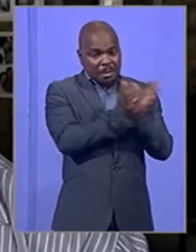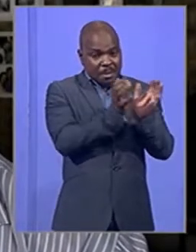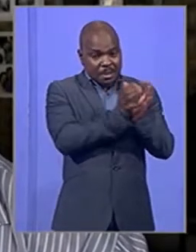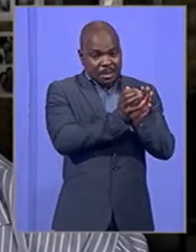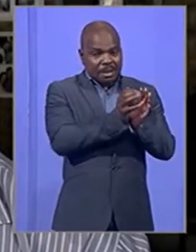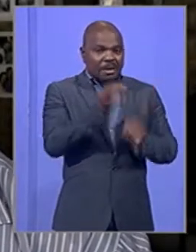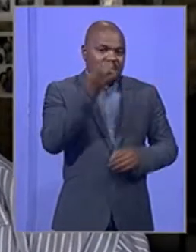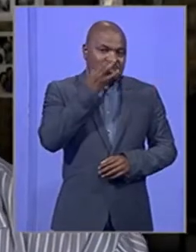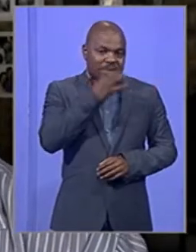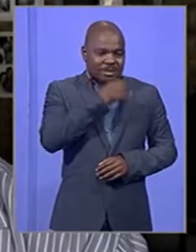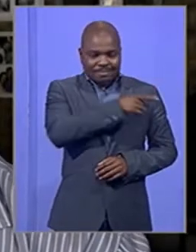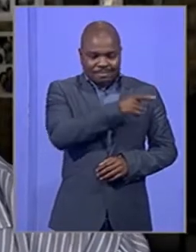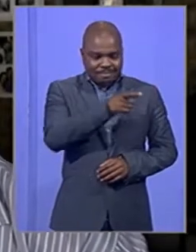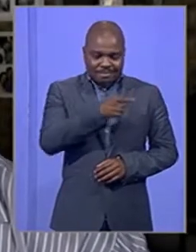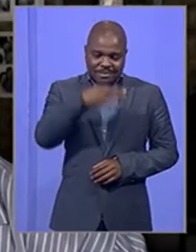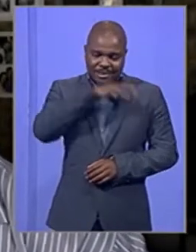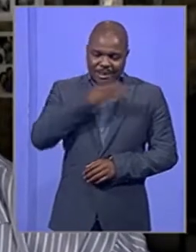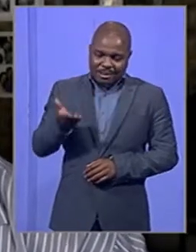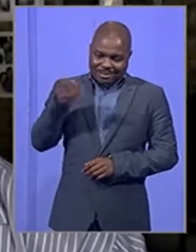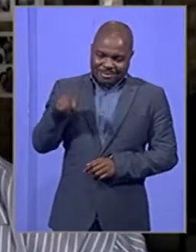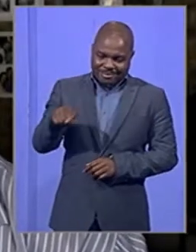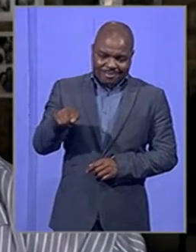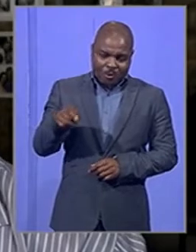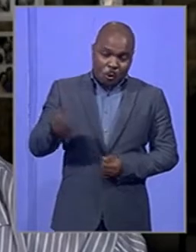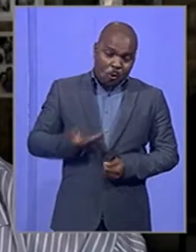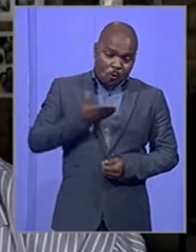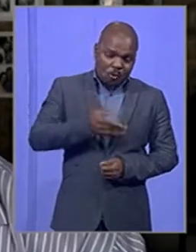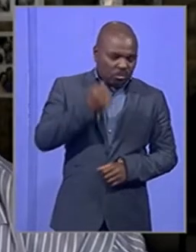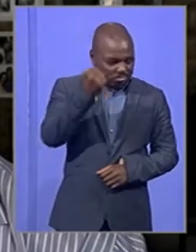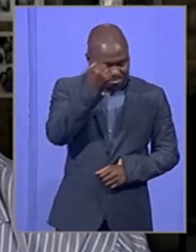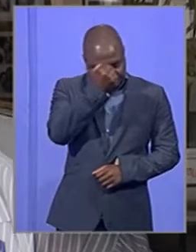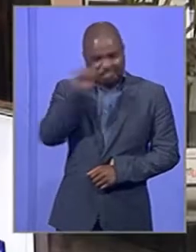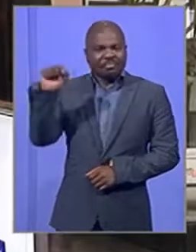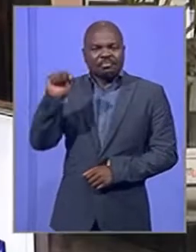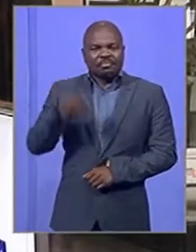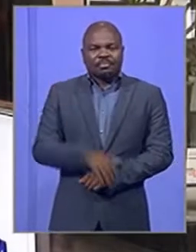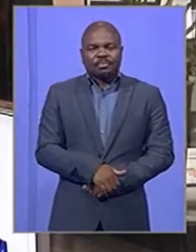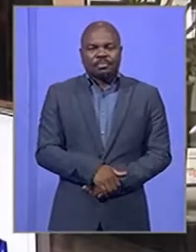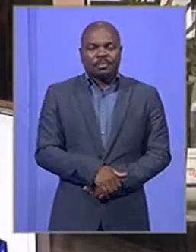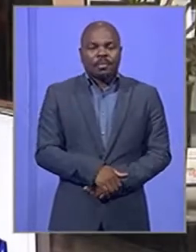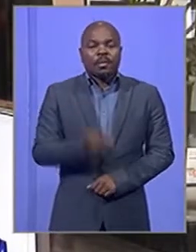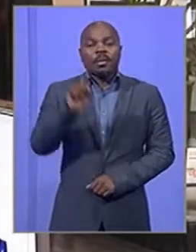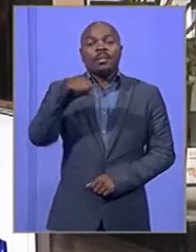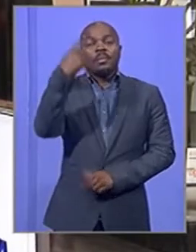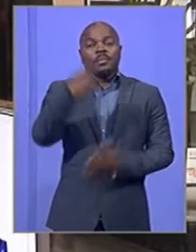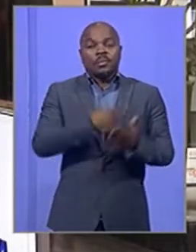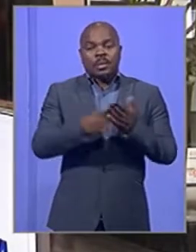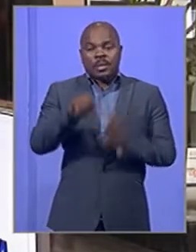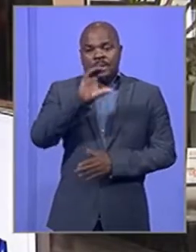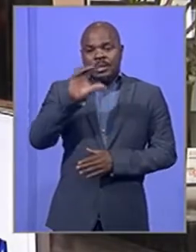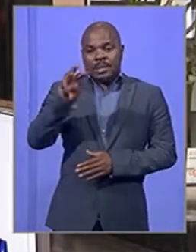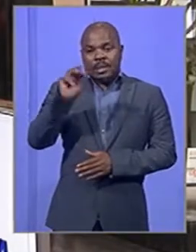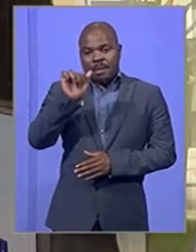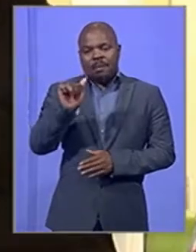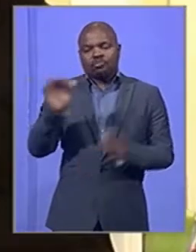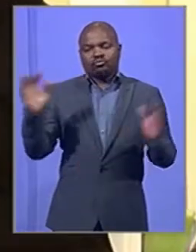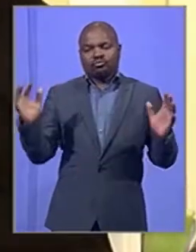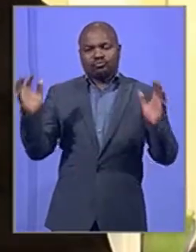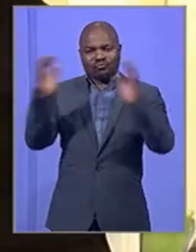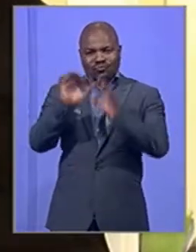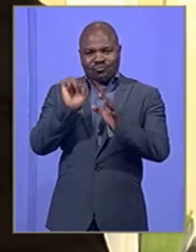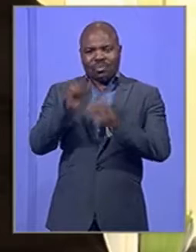that employees are rejecting the offer from the SABC. Bekeng e tlang CCMA e tla ba le seboka sa